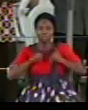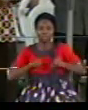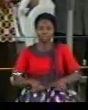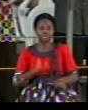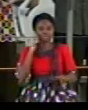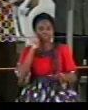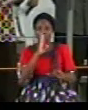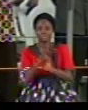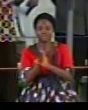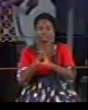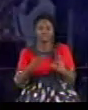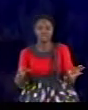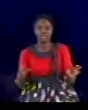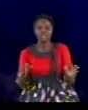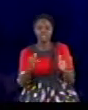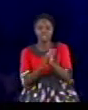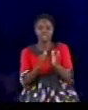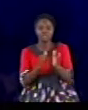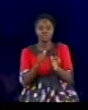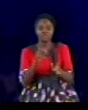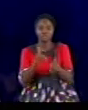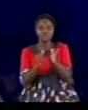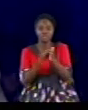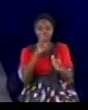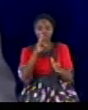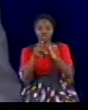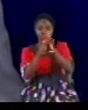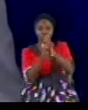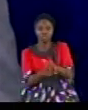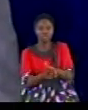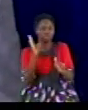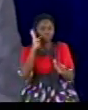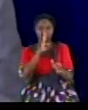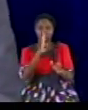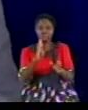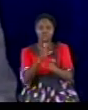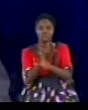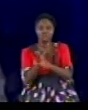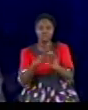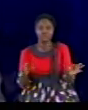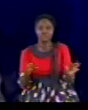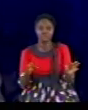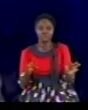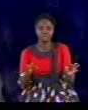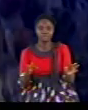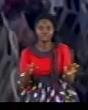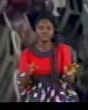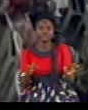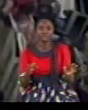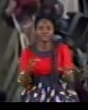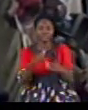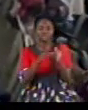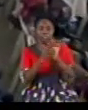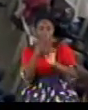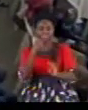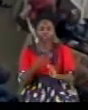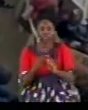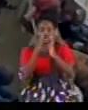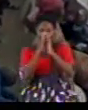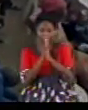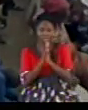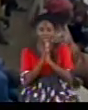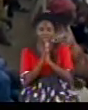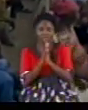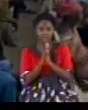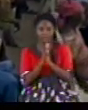will be a night indeed of supernatural liberation in Jesus' name.